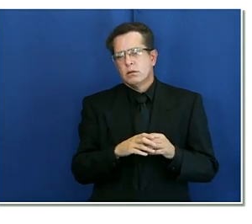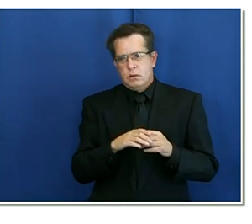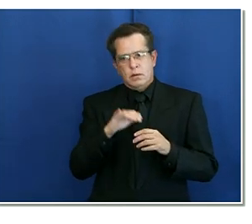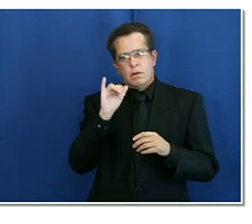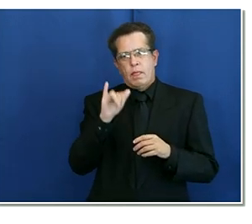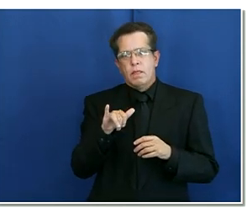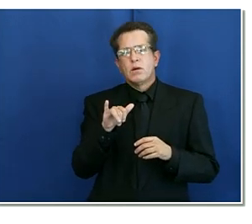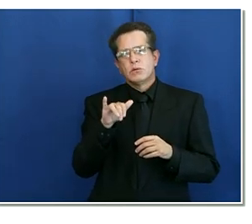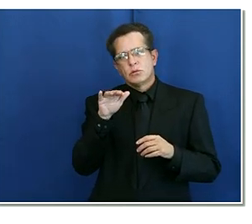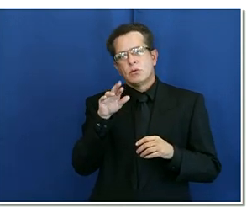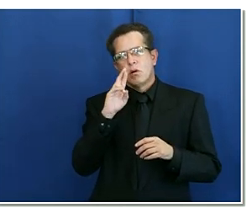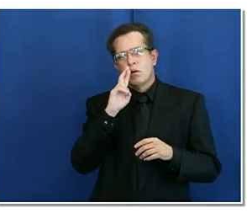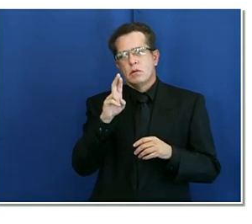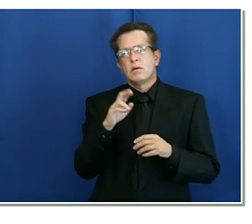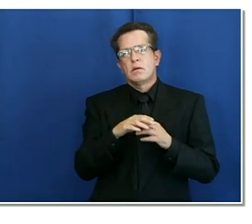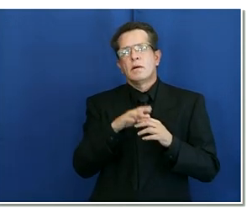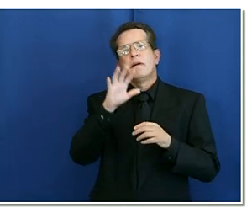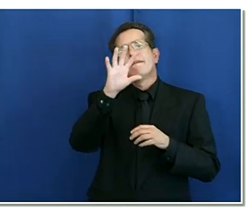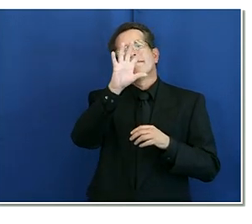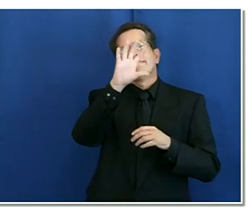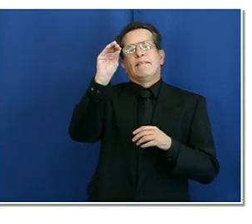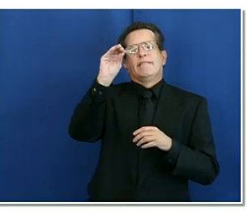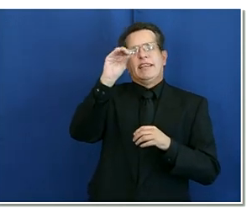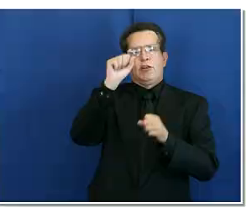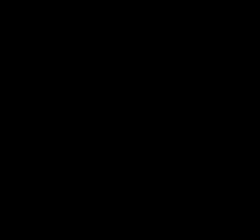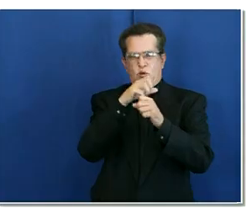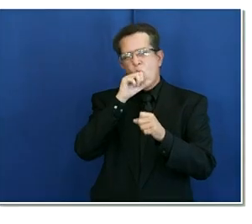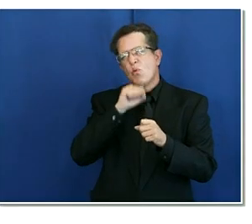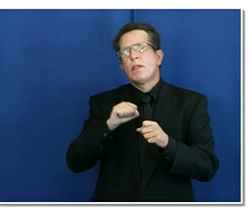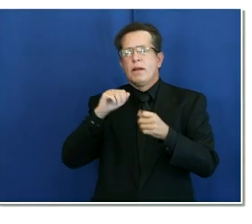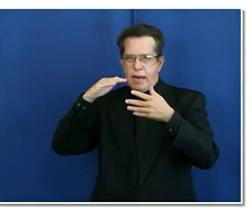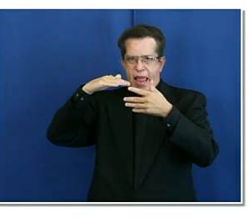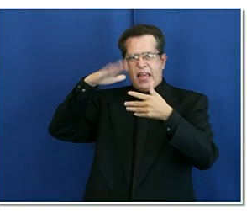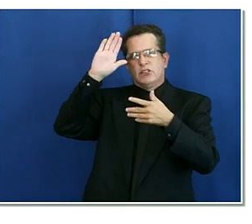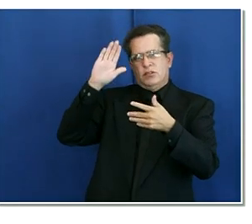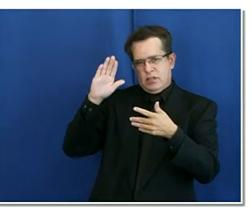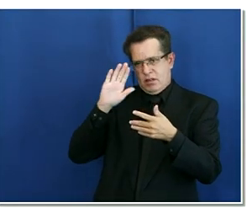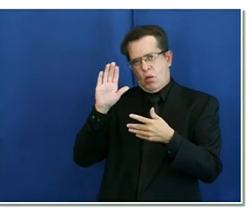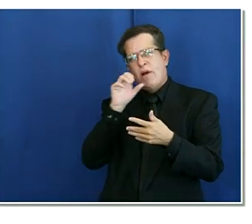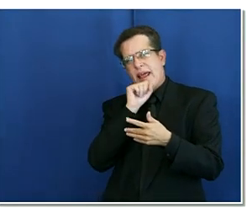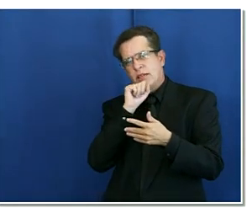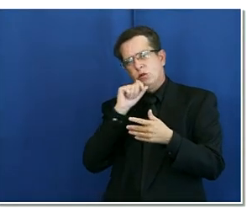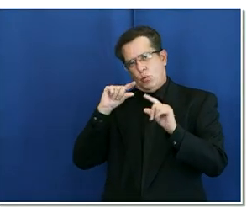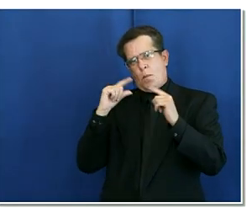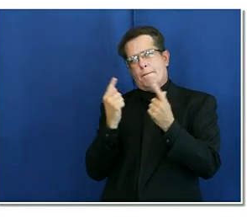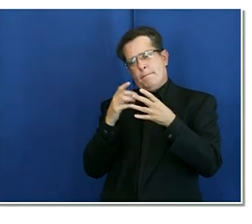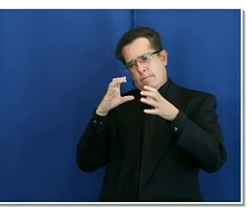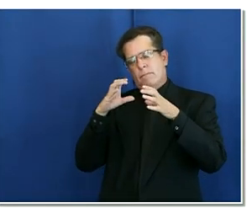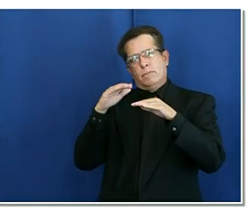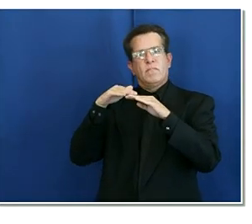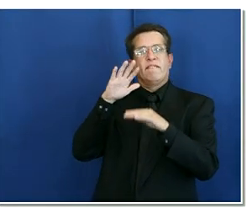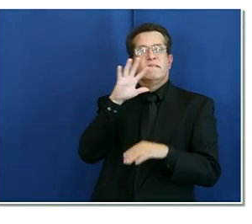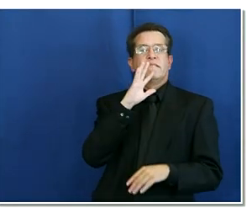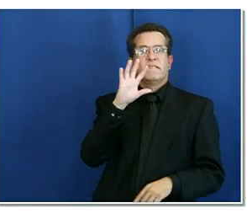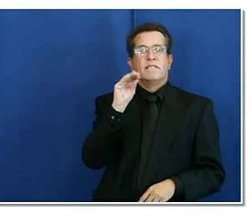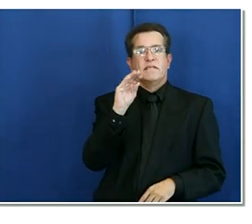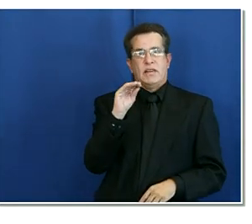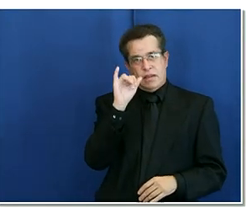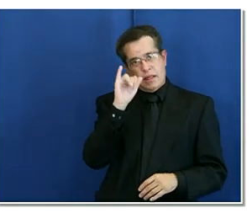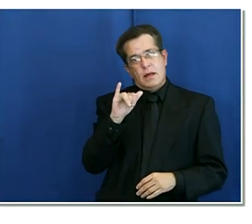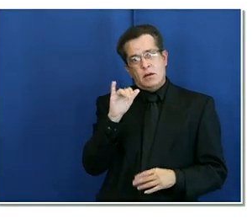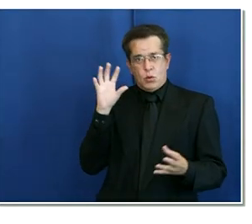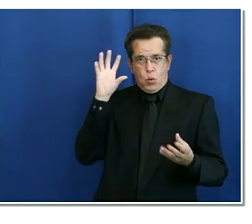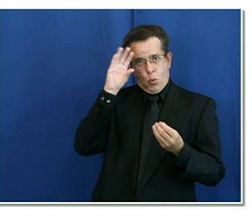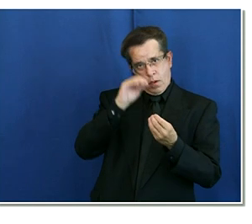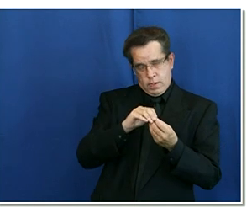these are among 50 year of age and older age group. So While the total number of cases